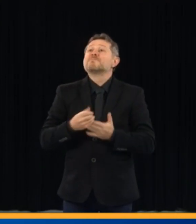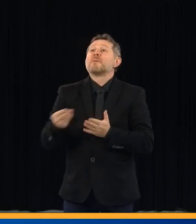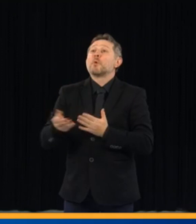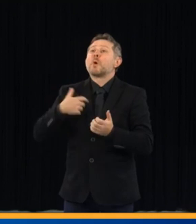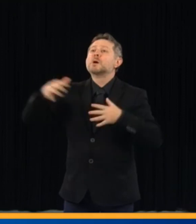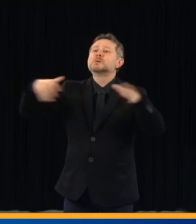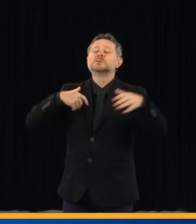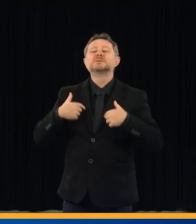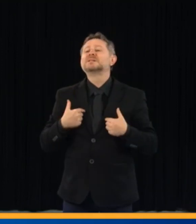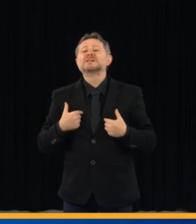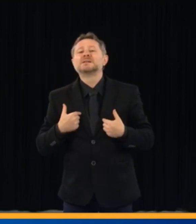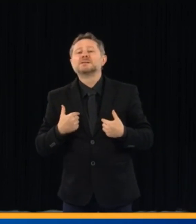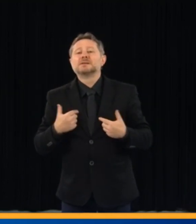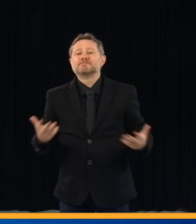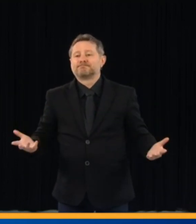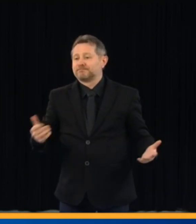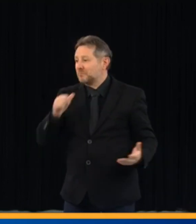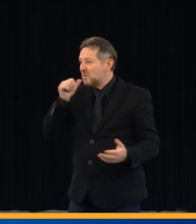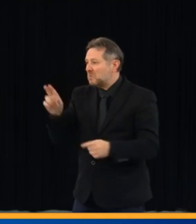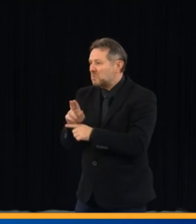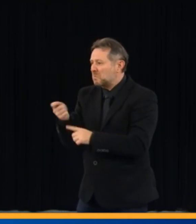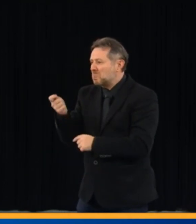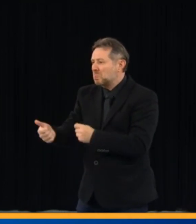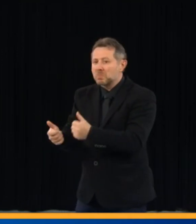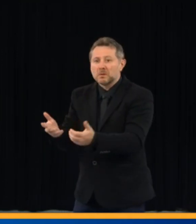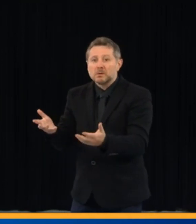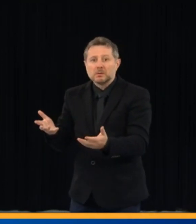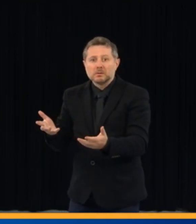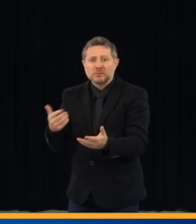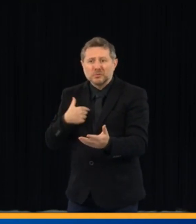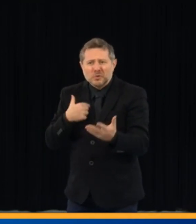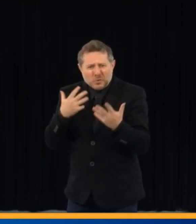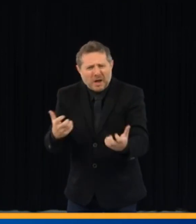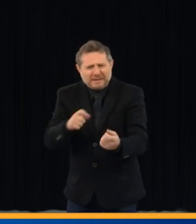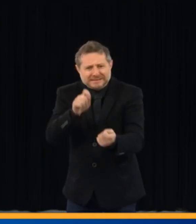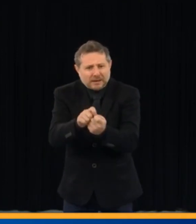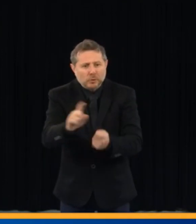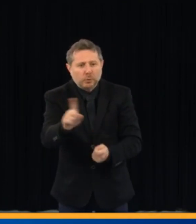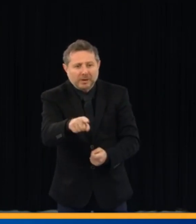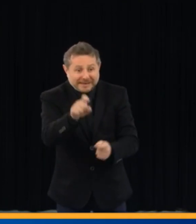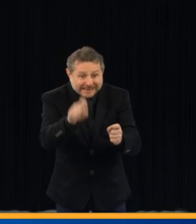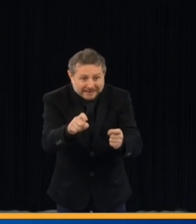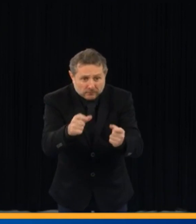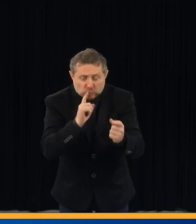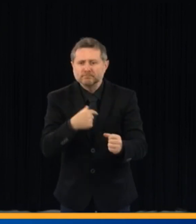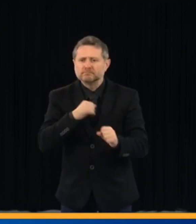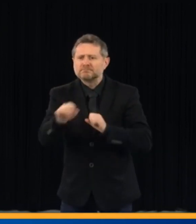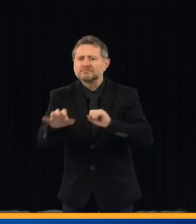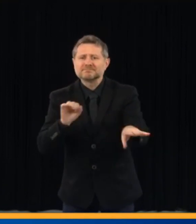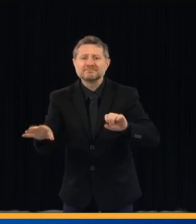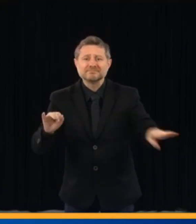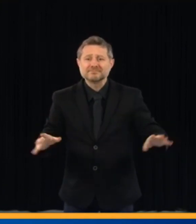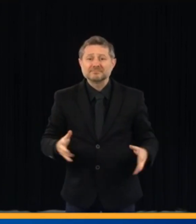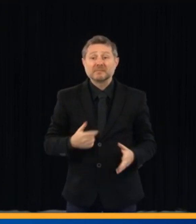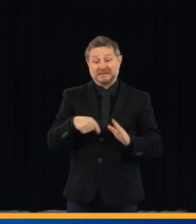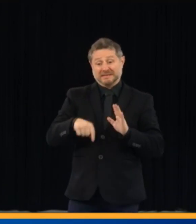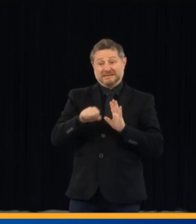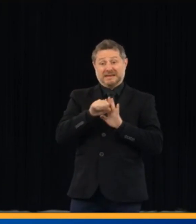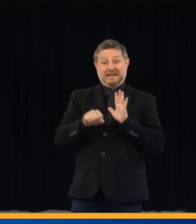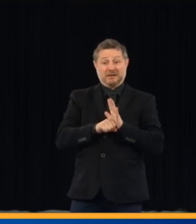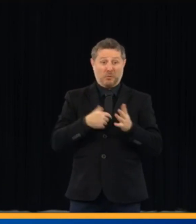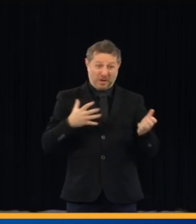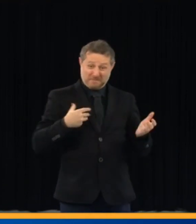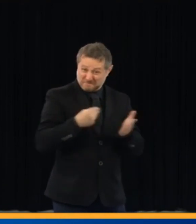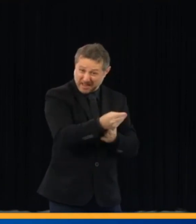we need. The way we basically are acquiring ventilators is the state is buying them. They are very expensive and the state is